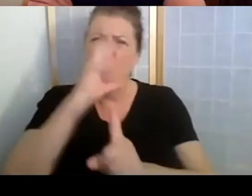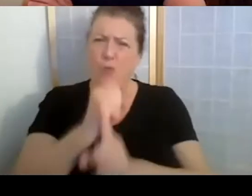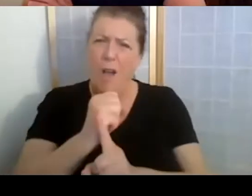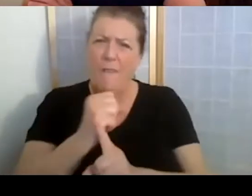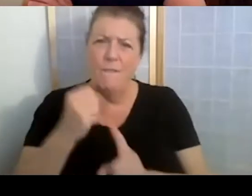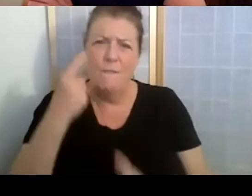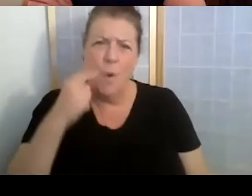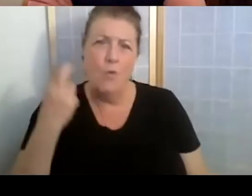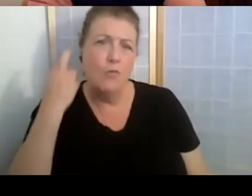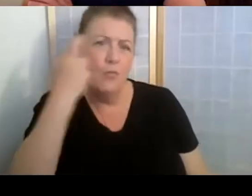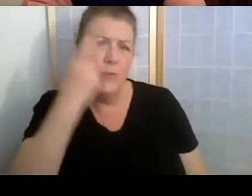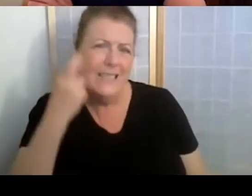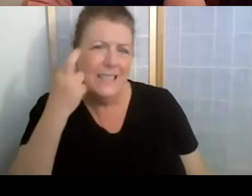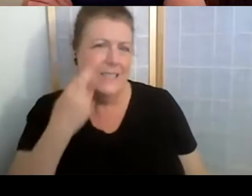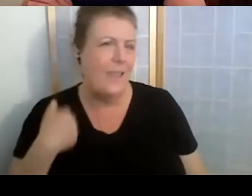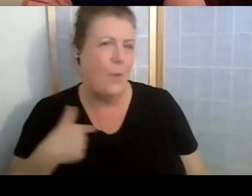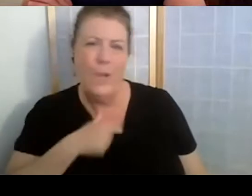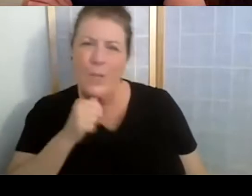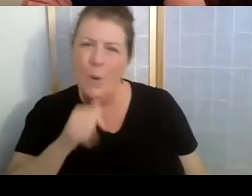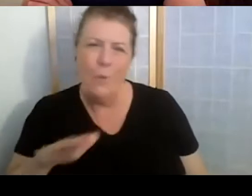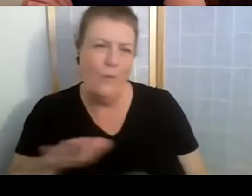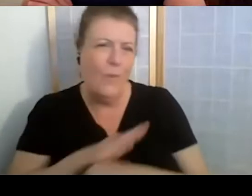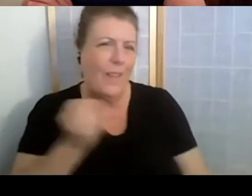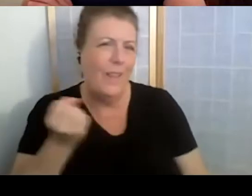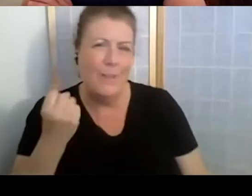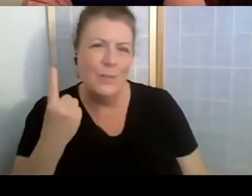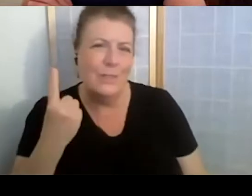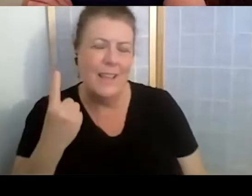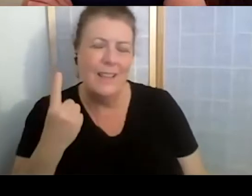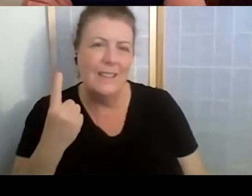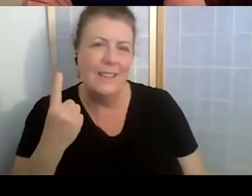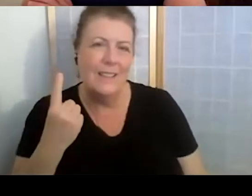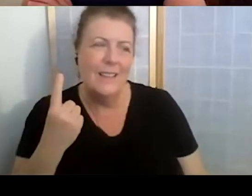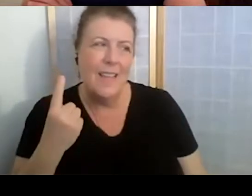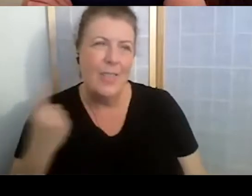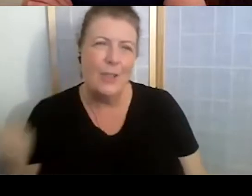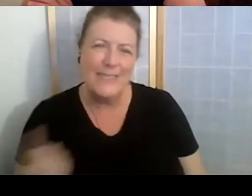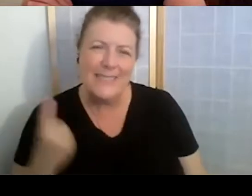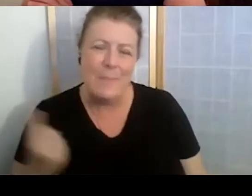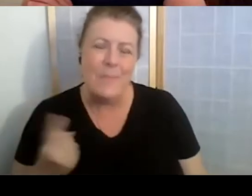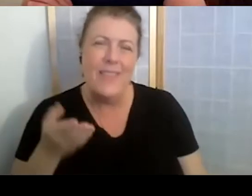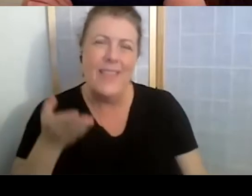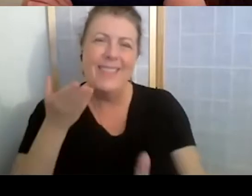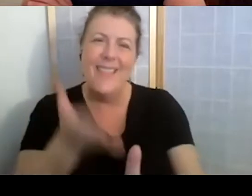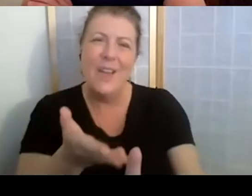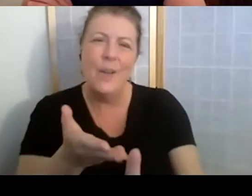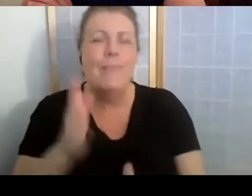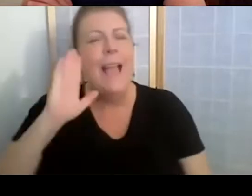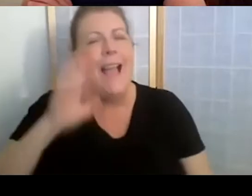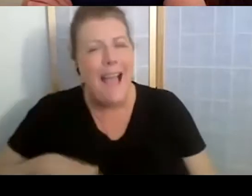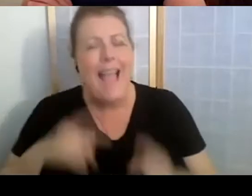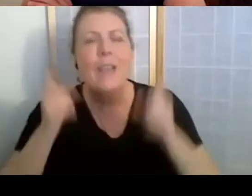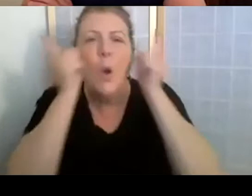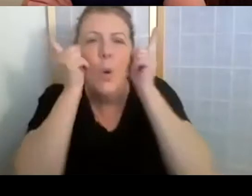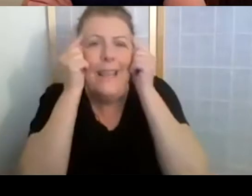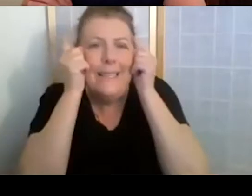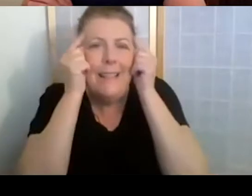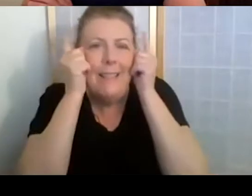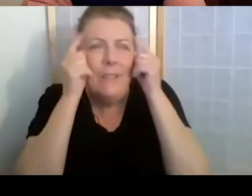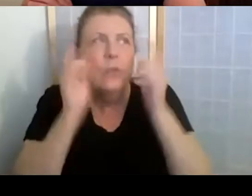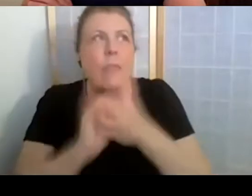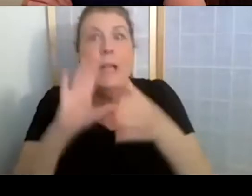really understand, but there's something that, I mean, I know intellectually that stories about